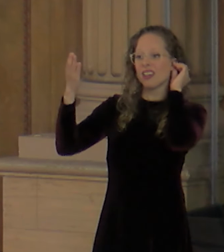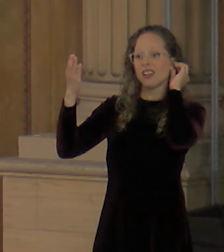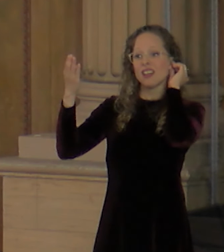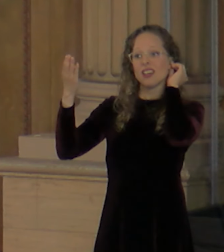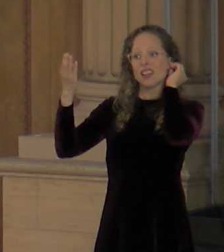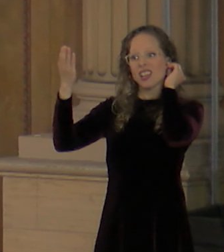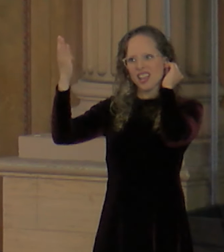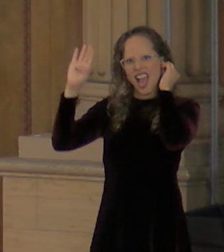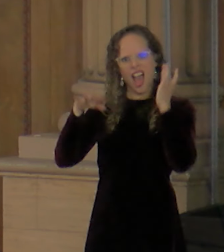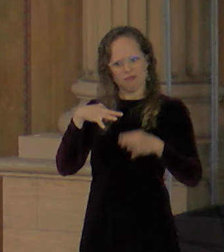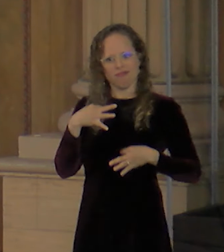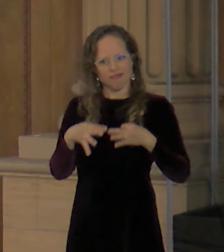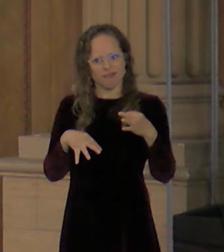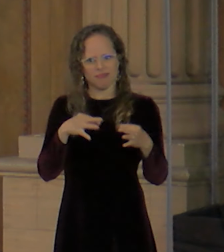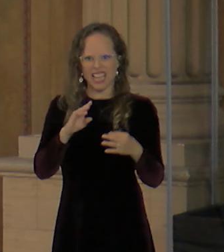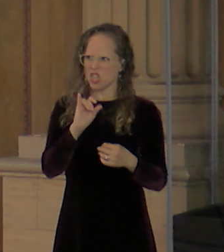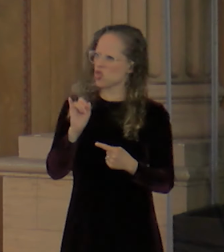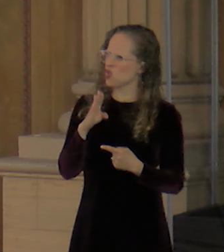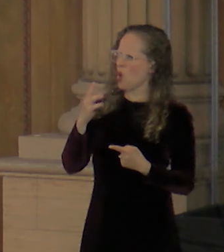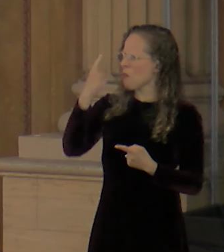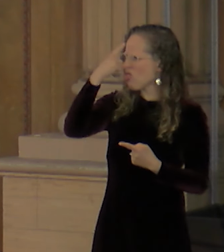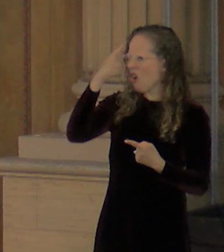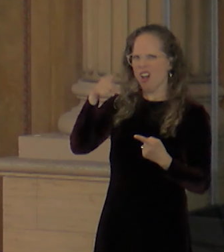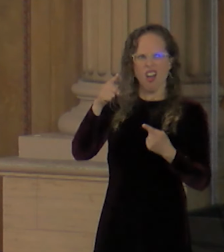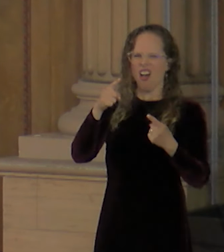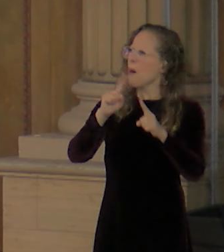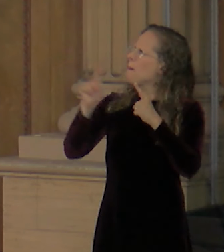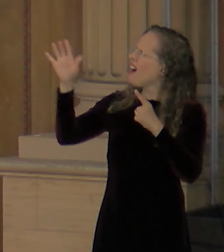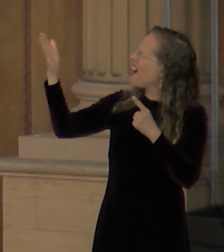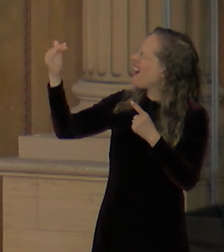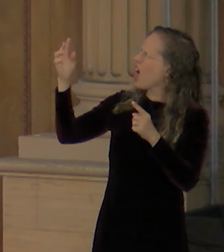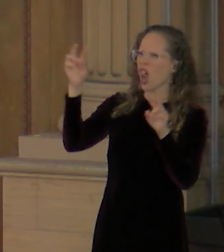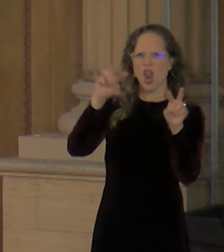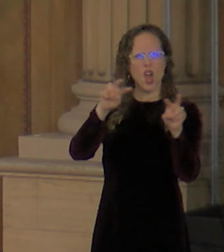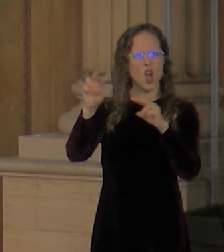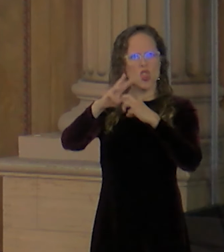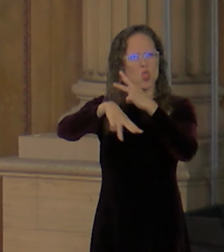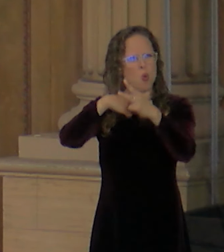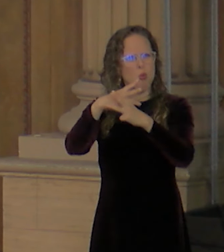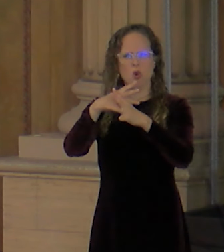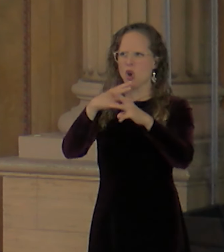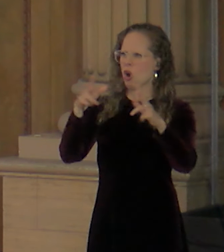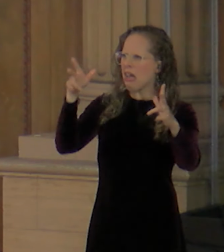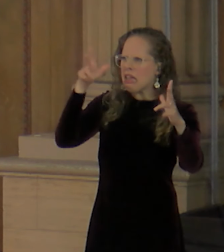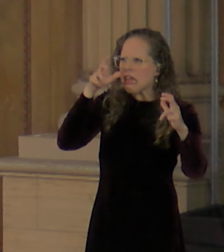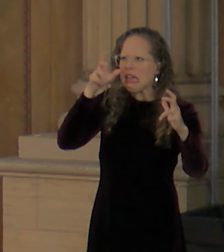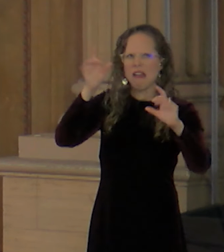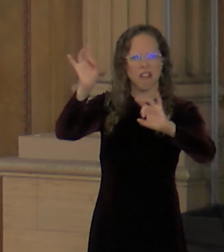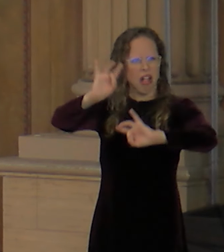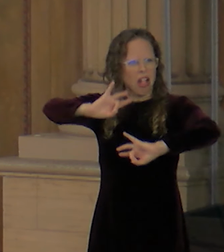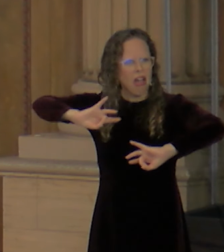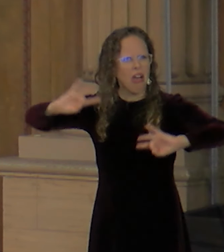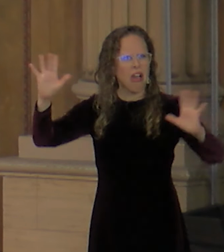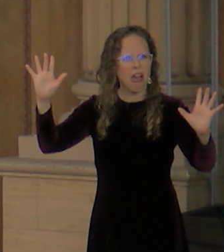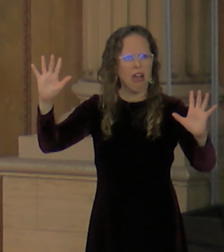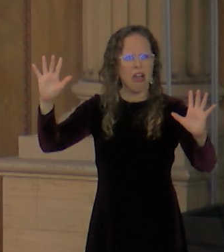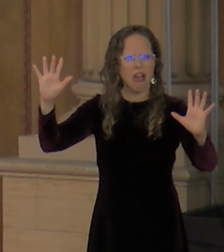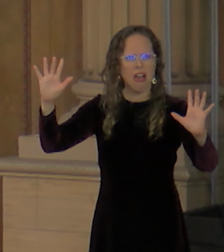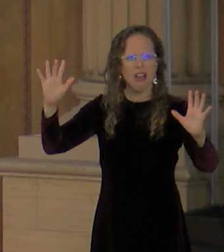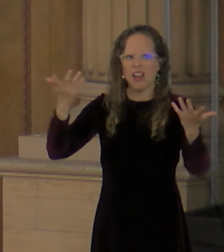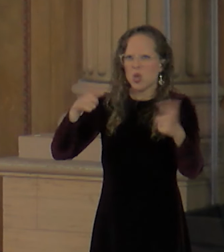far worse than could ever be conceived of. It was all untamable. There was nothing we could do about it. God says, that's not